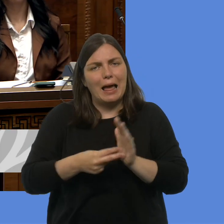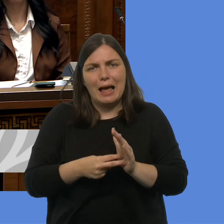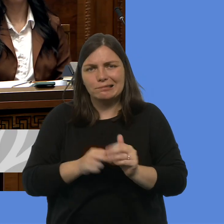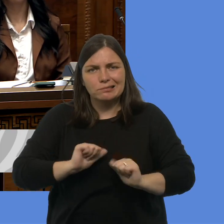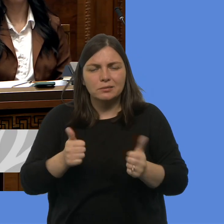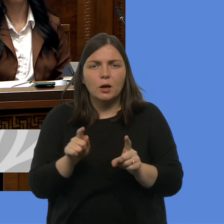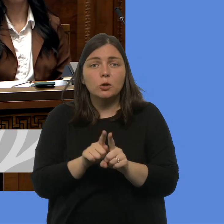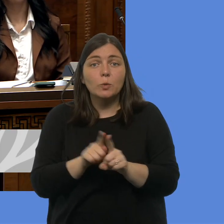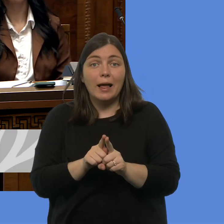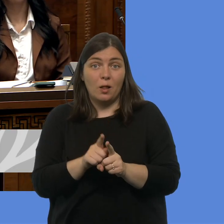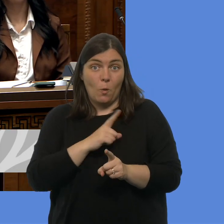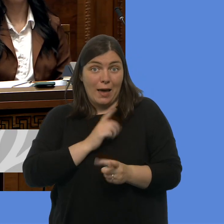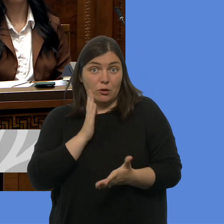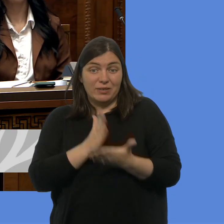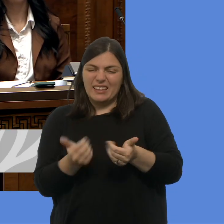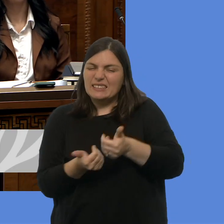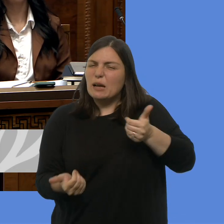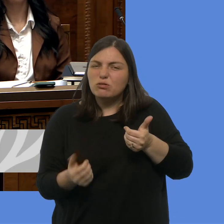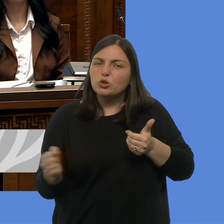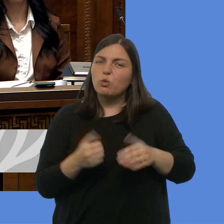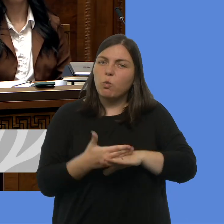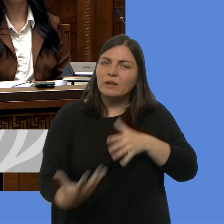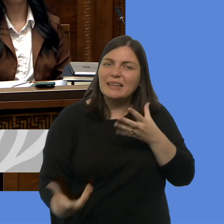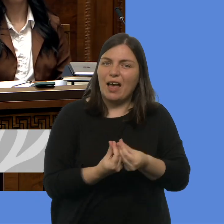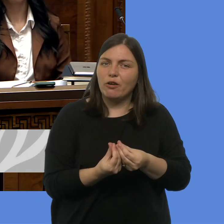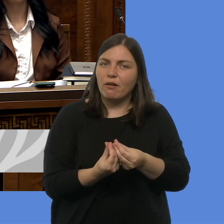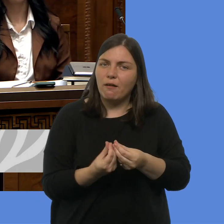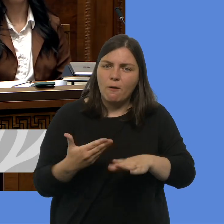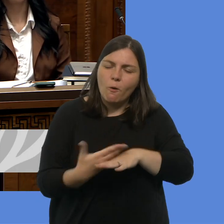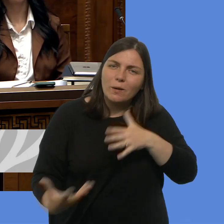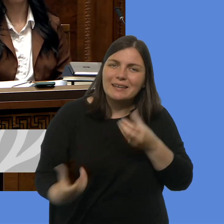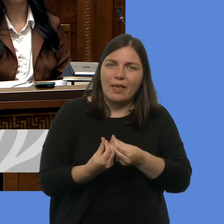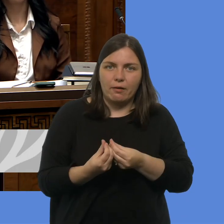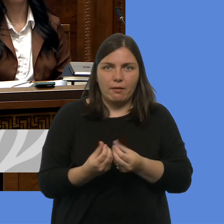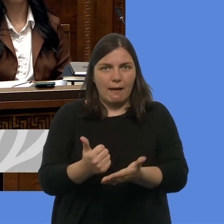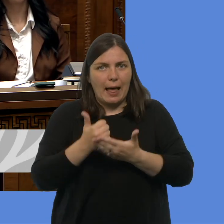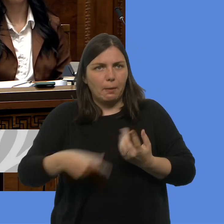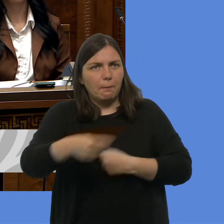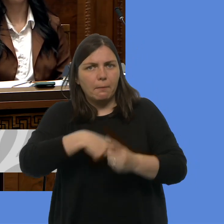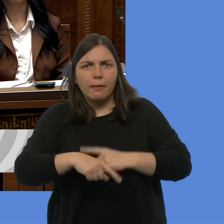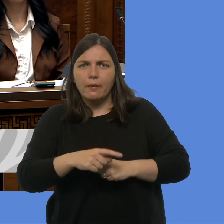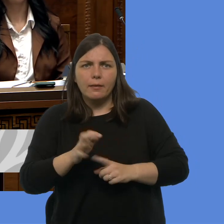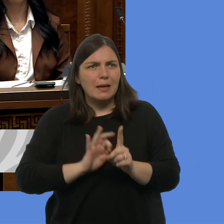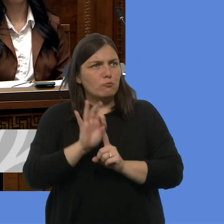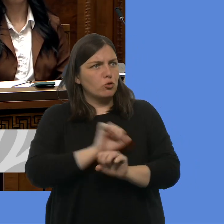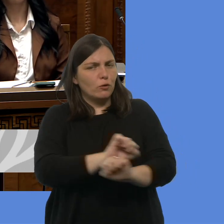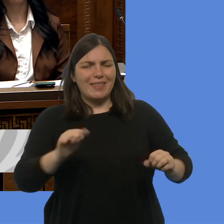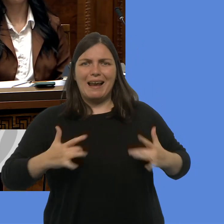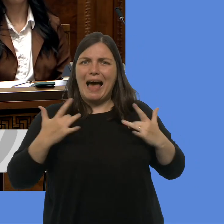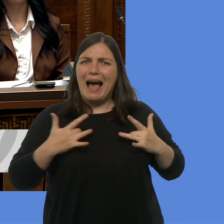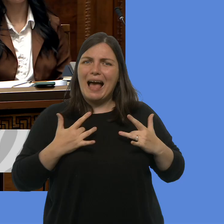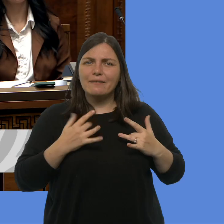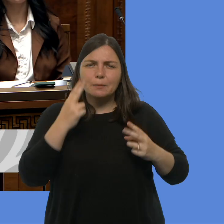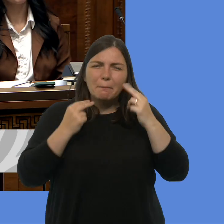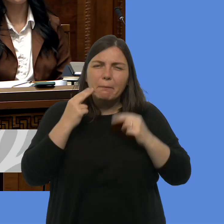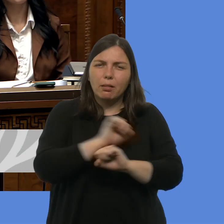working together on these practical everyday issues and actually improving people's lives, whether that be across health or education. The new area that we're